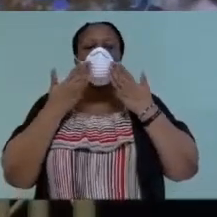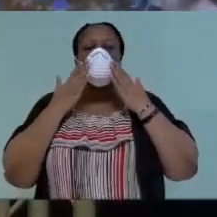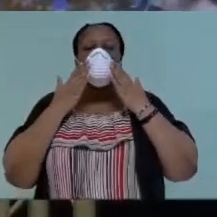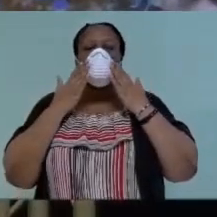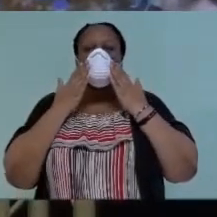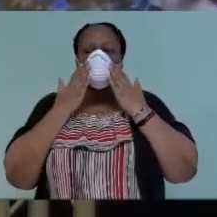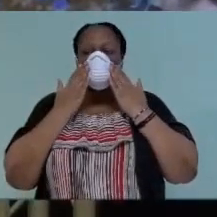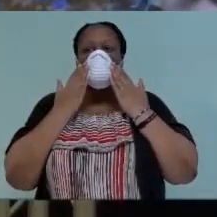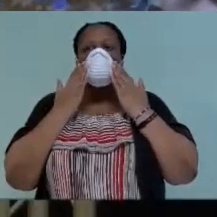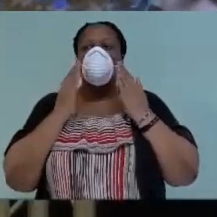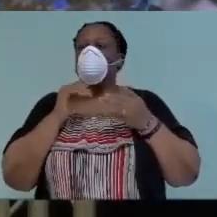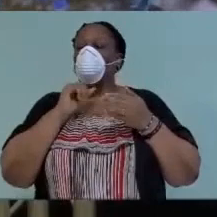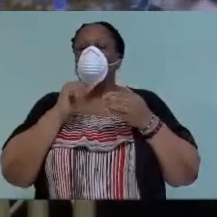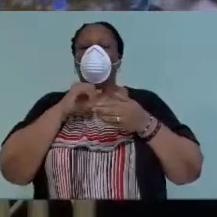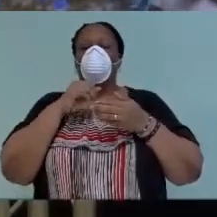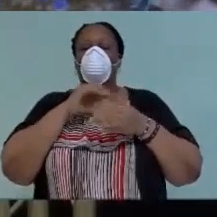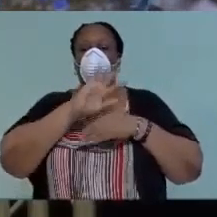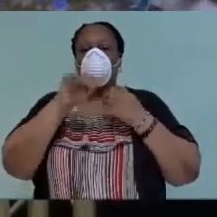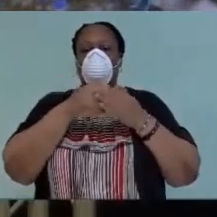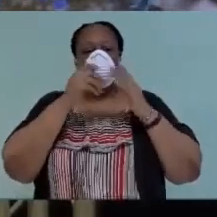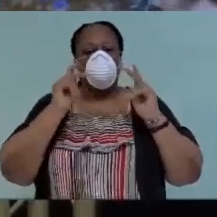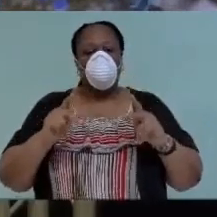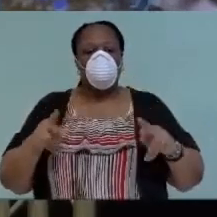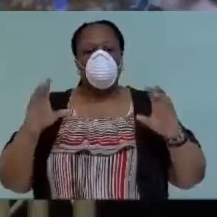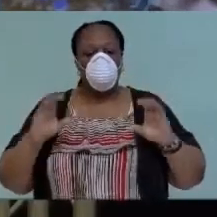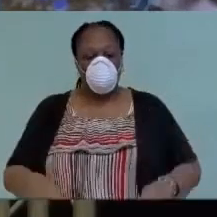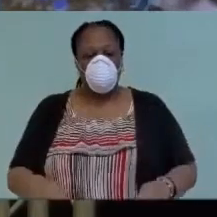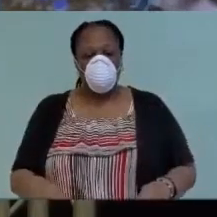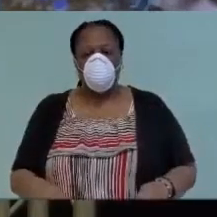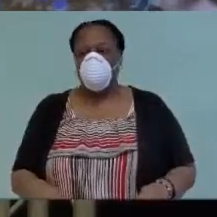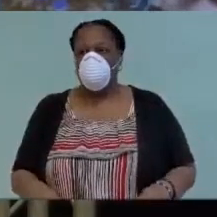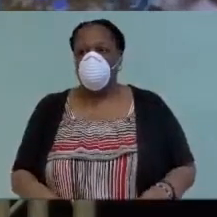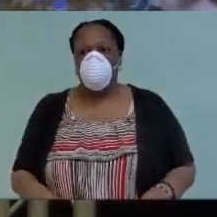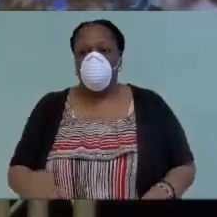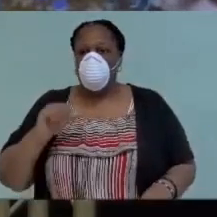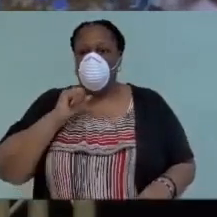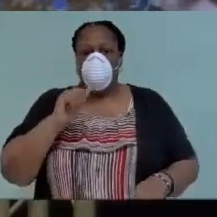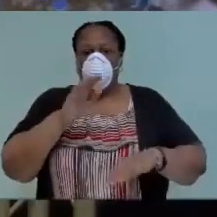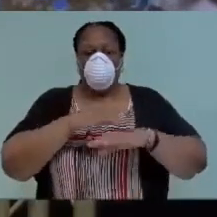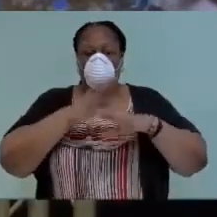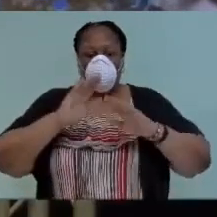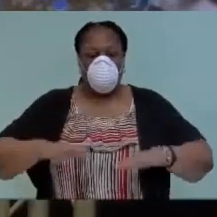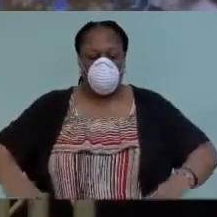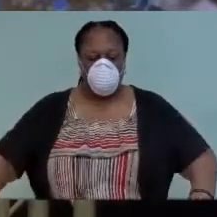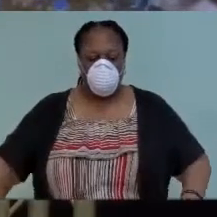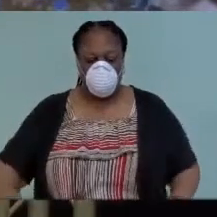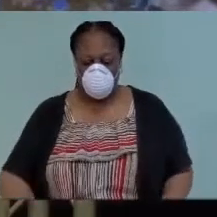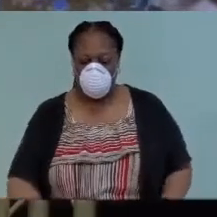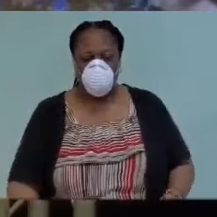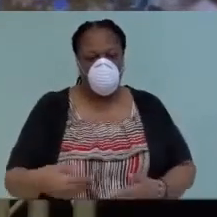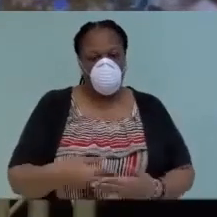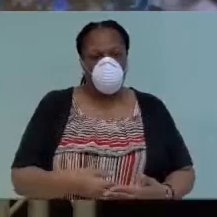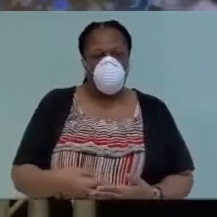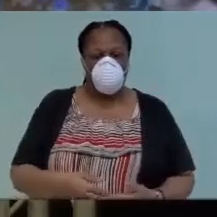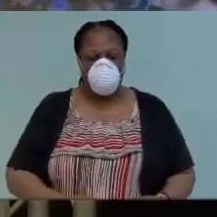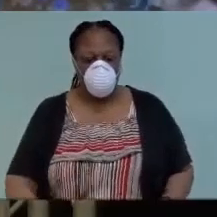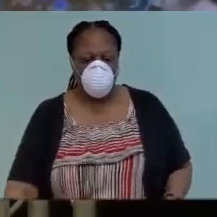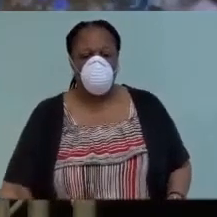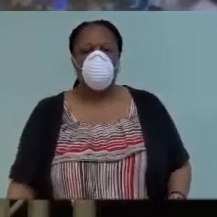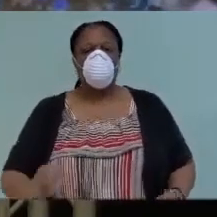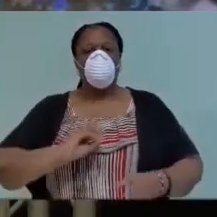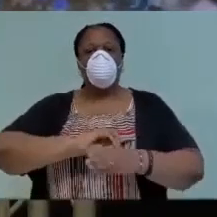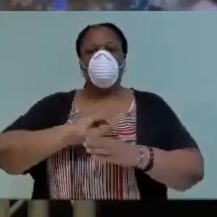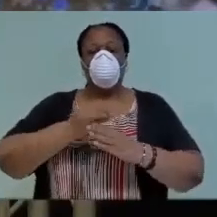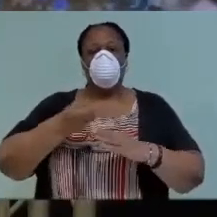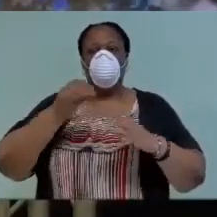coverings should not be placed on younger children younger than 2 years of age, anyone who has trouble breathing